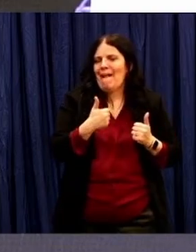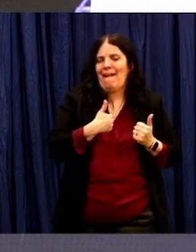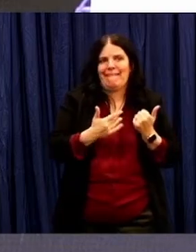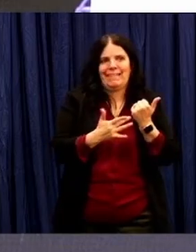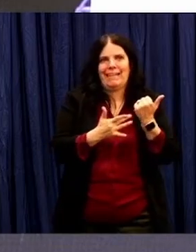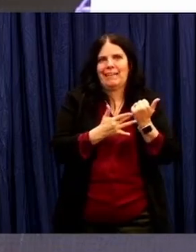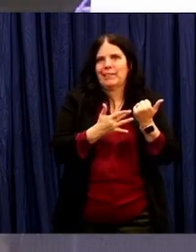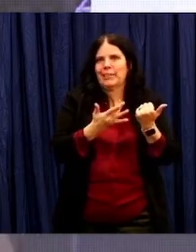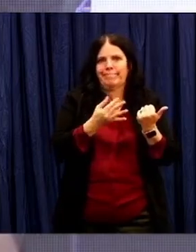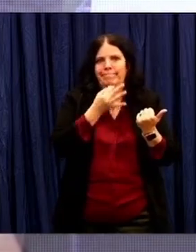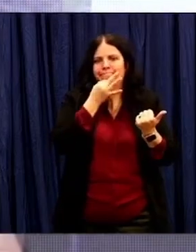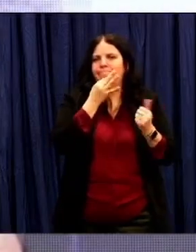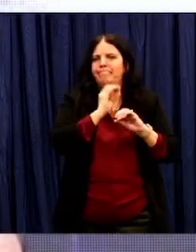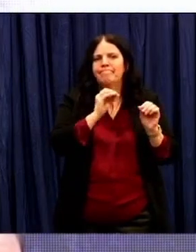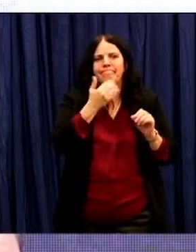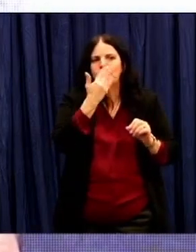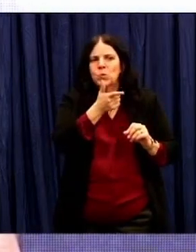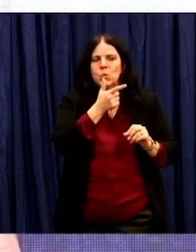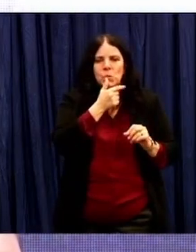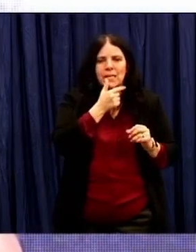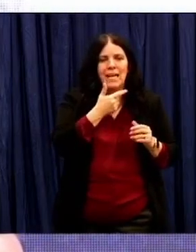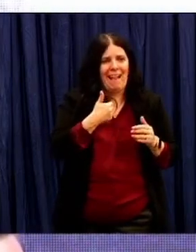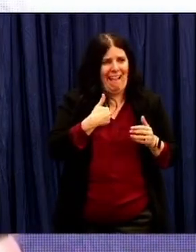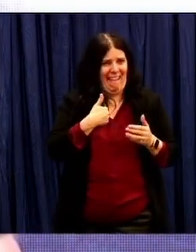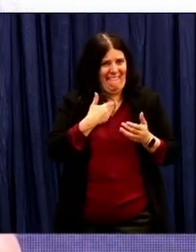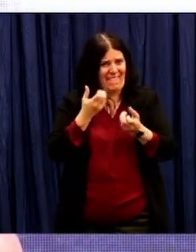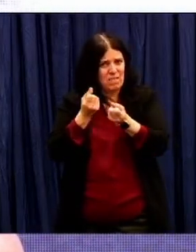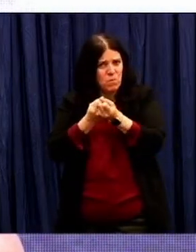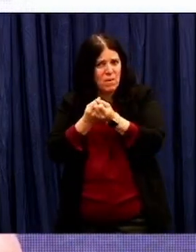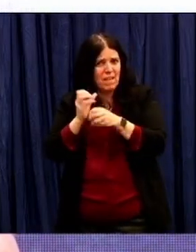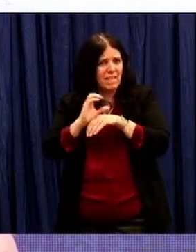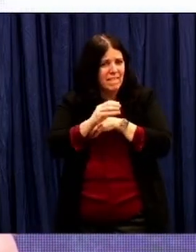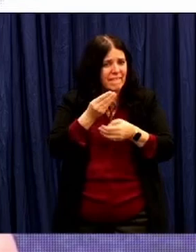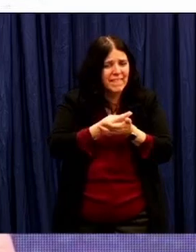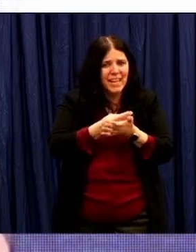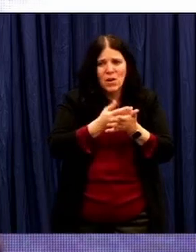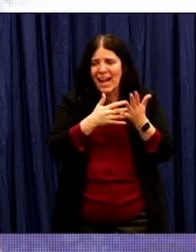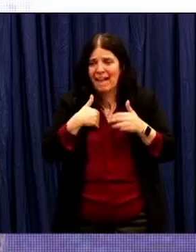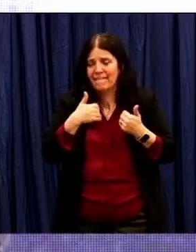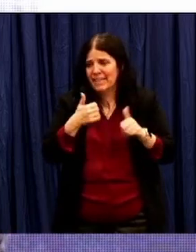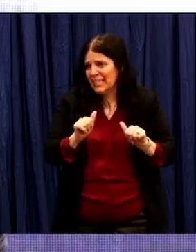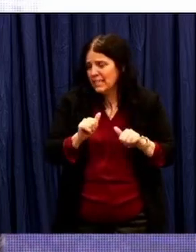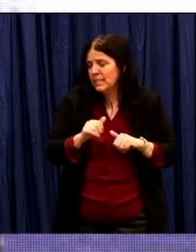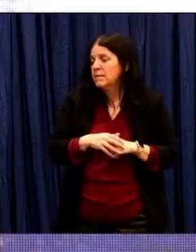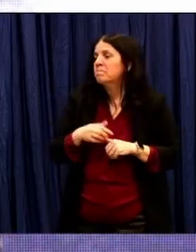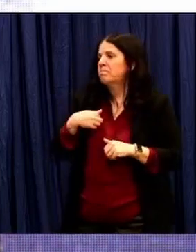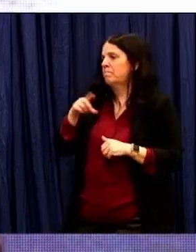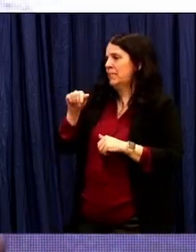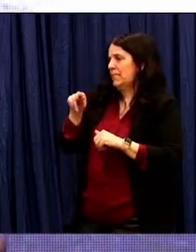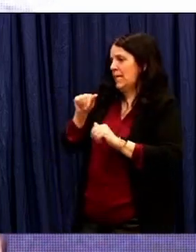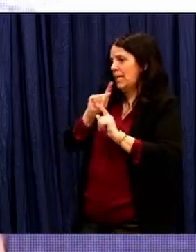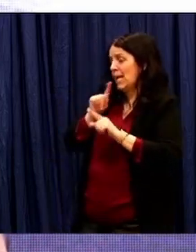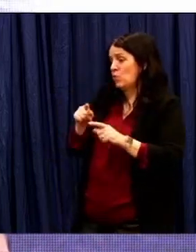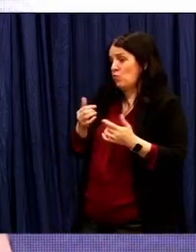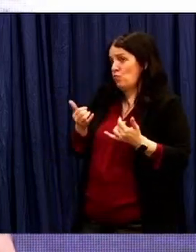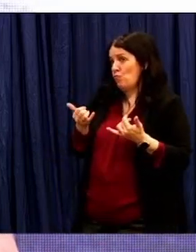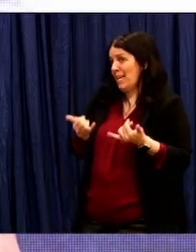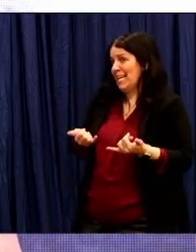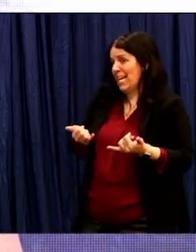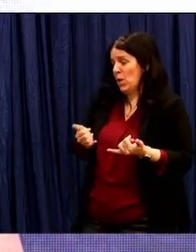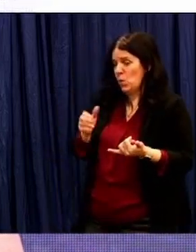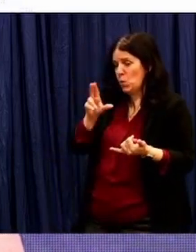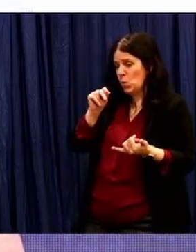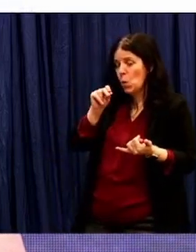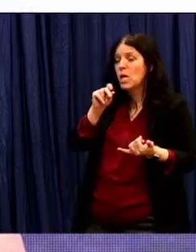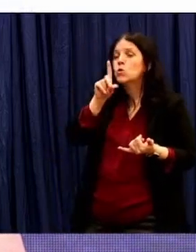needs? This is Dana. So at this time, I do not. There are several free resources that are